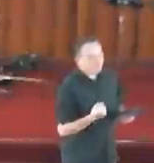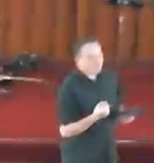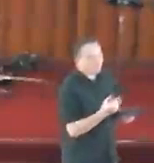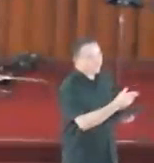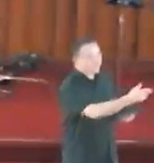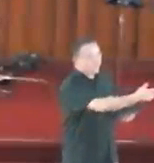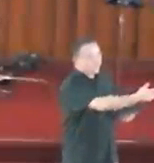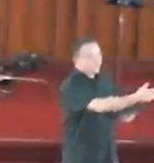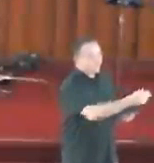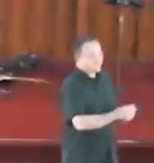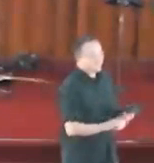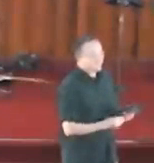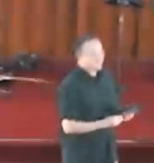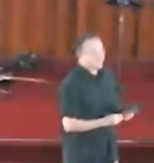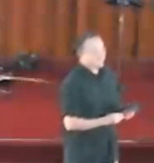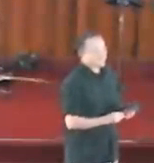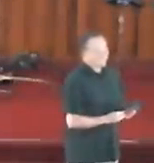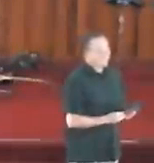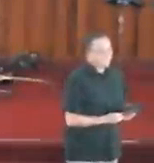Testimonios, ¿cómo? Testimonies.